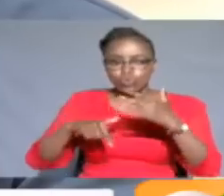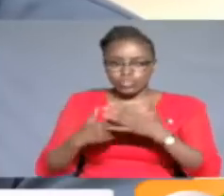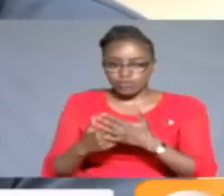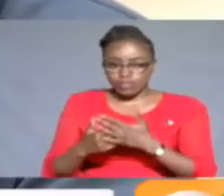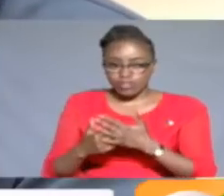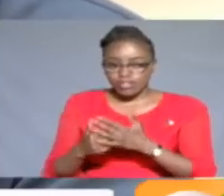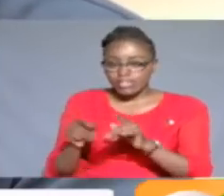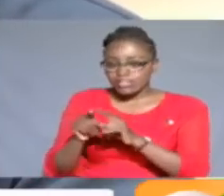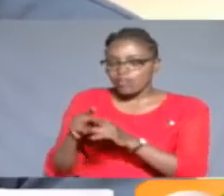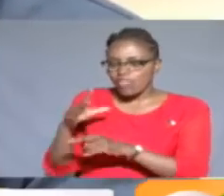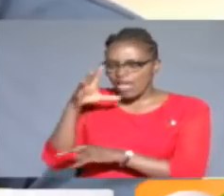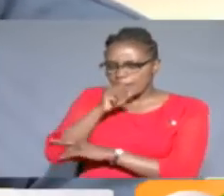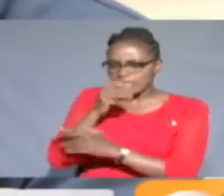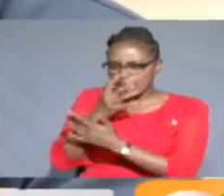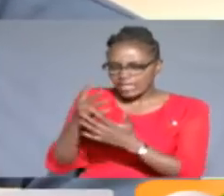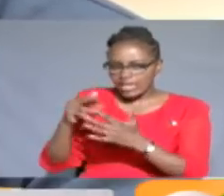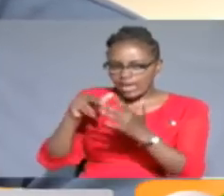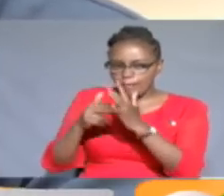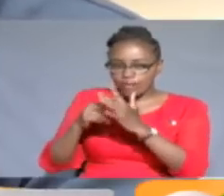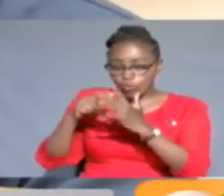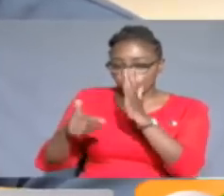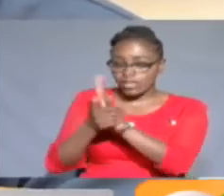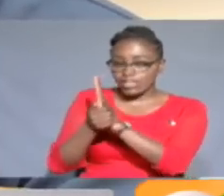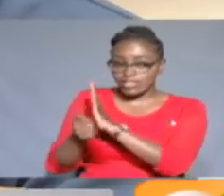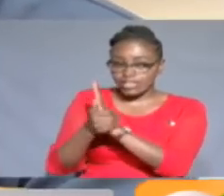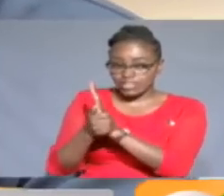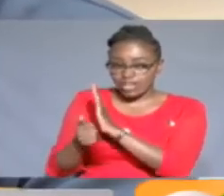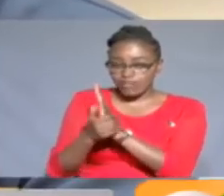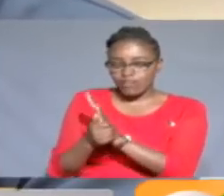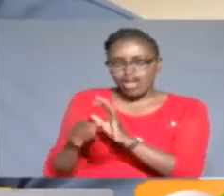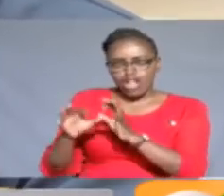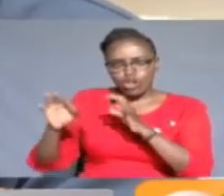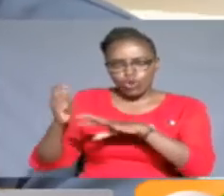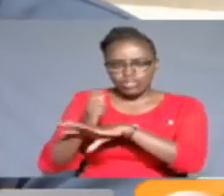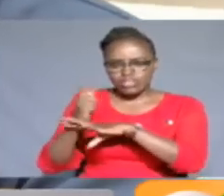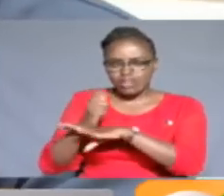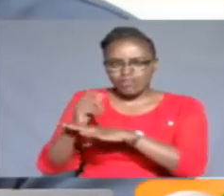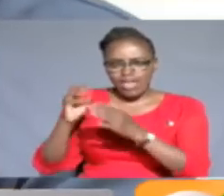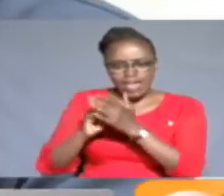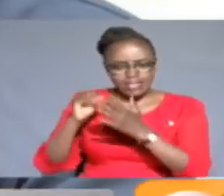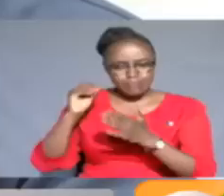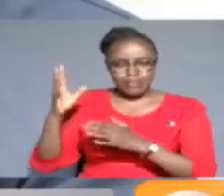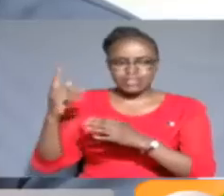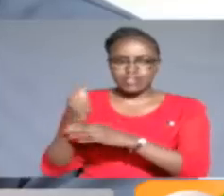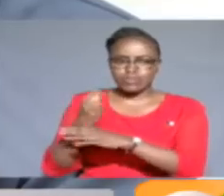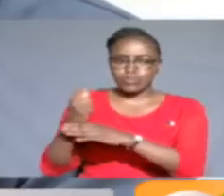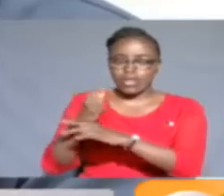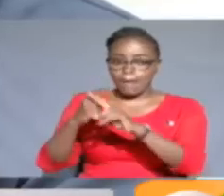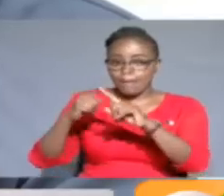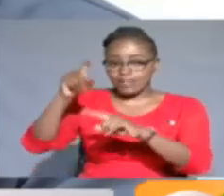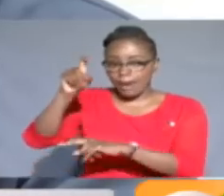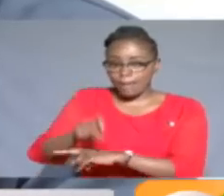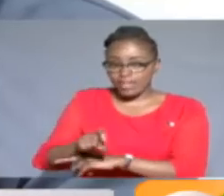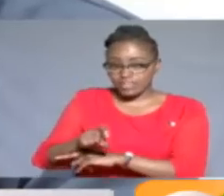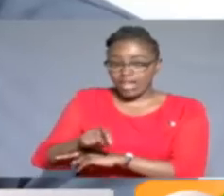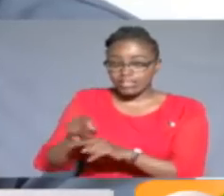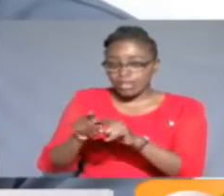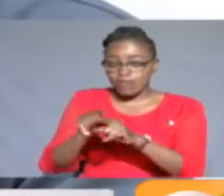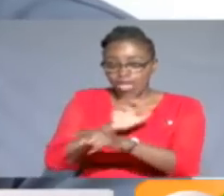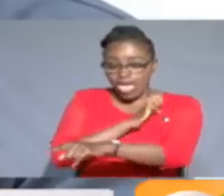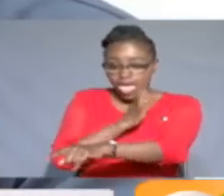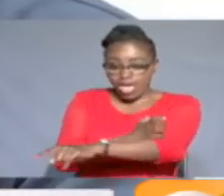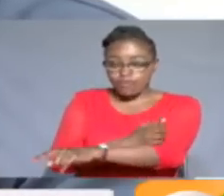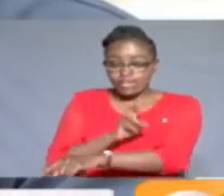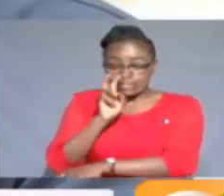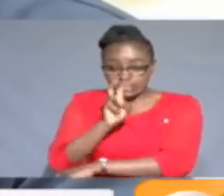missing ingredient. In this case, skills. It takes long to train. Yeah. It's expensive to train. Yeah. But we must see a deliberate effort from